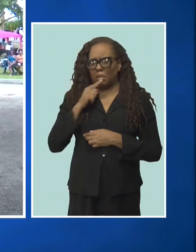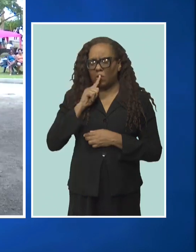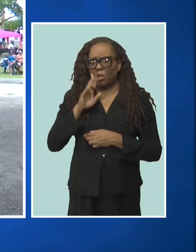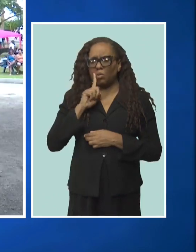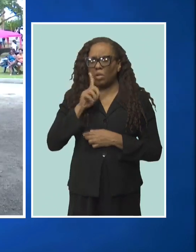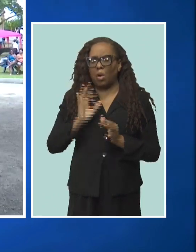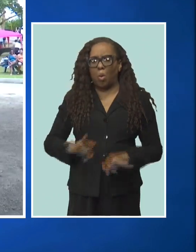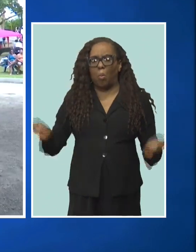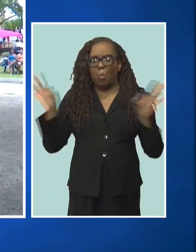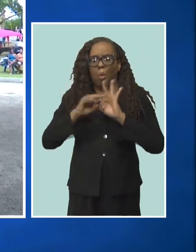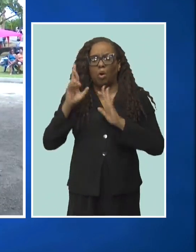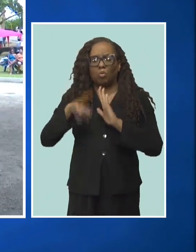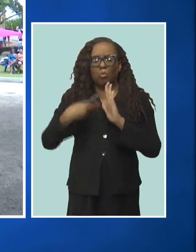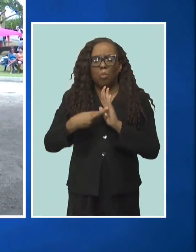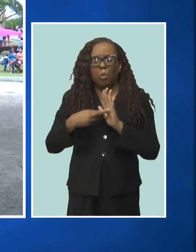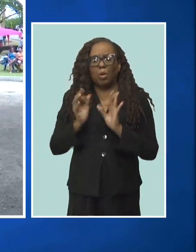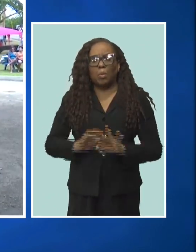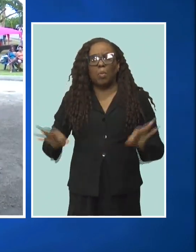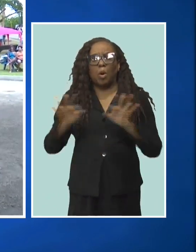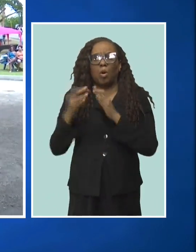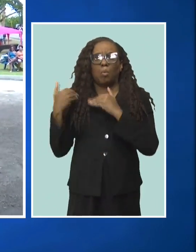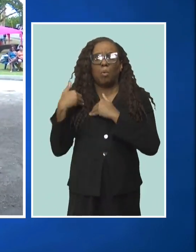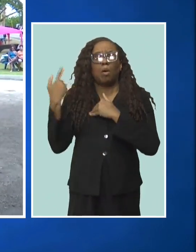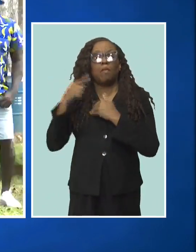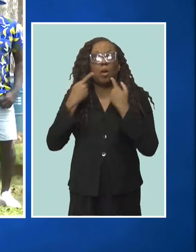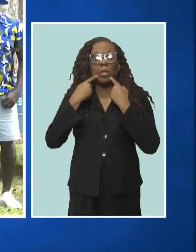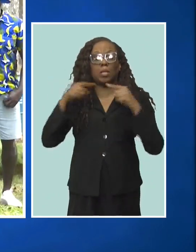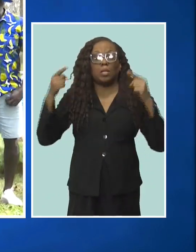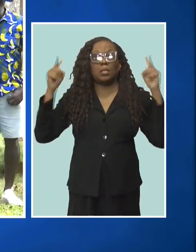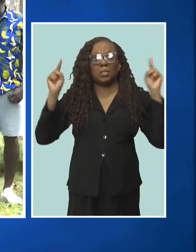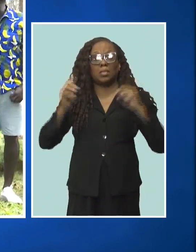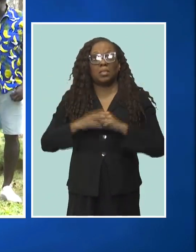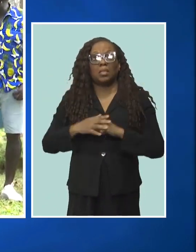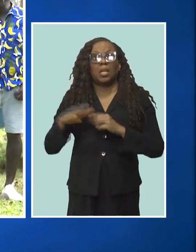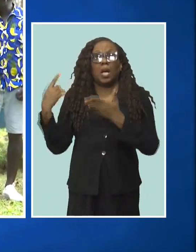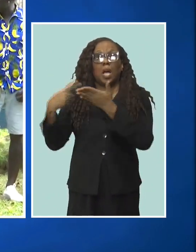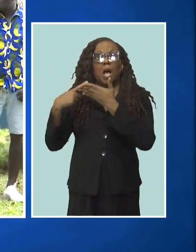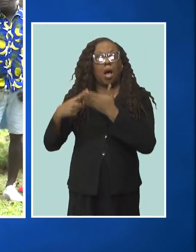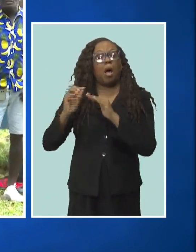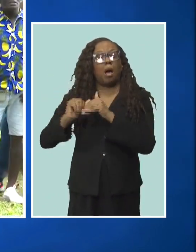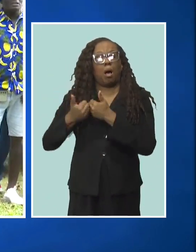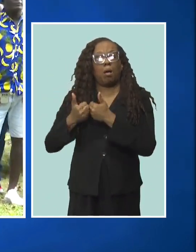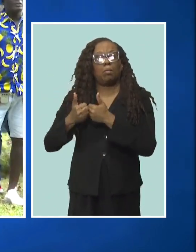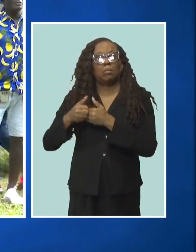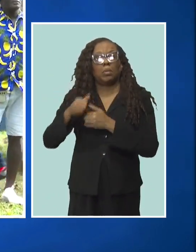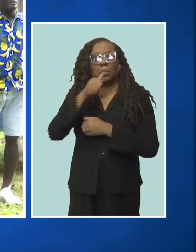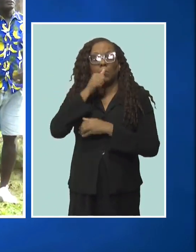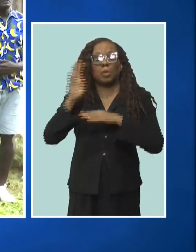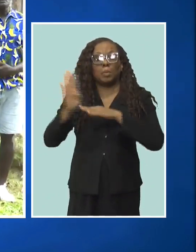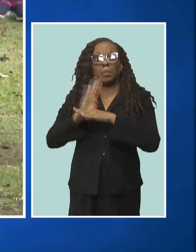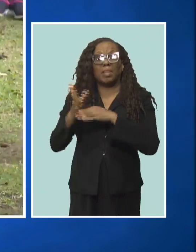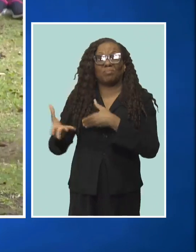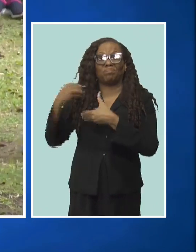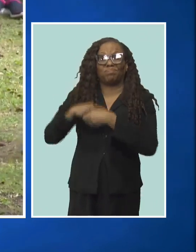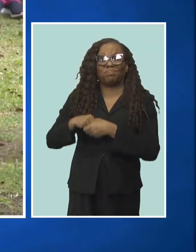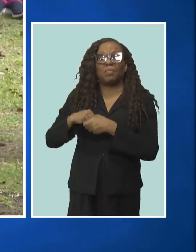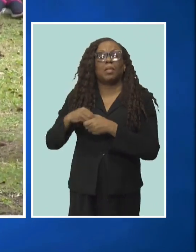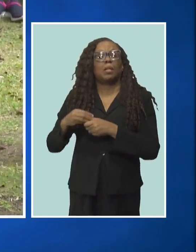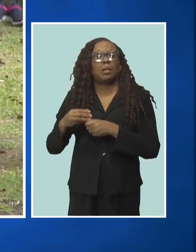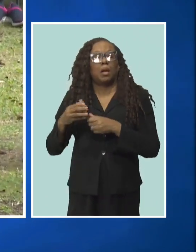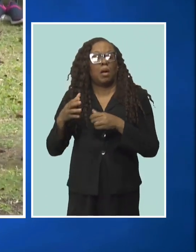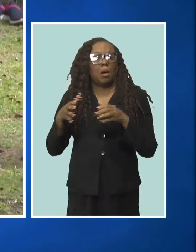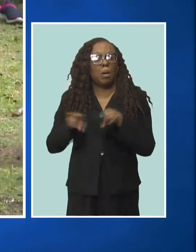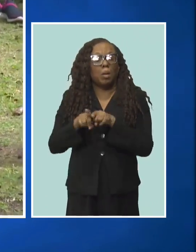government-led initiative being a success. She spoke about the private sector's contribution to the celebrations to bring Barbadians in the diaspora